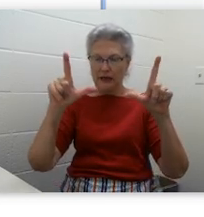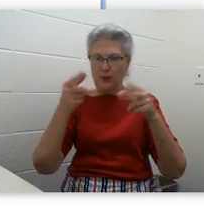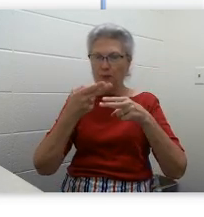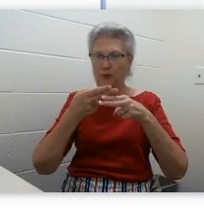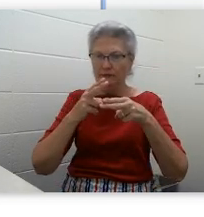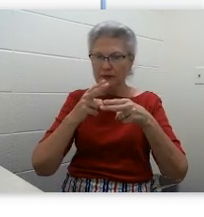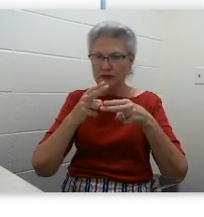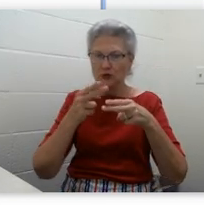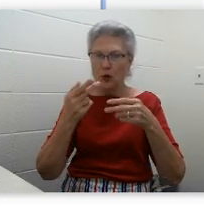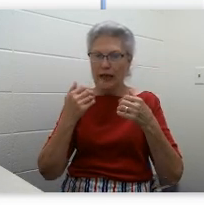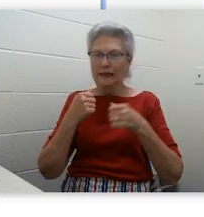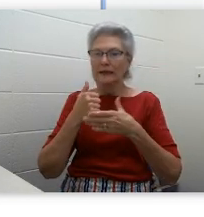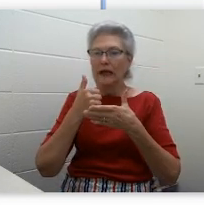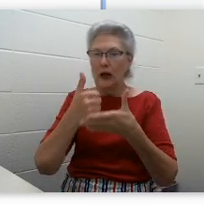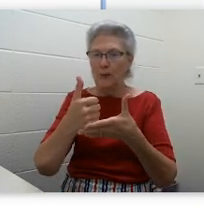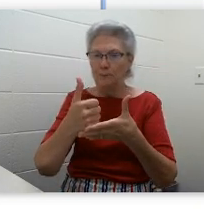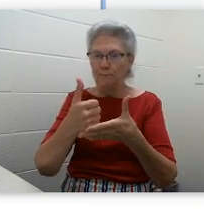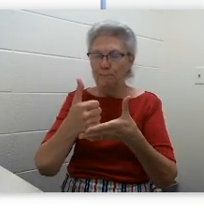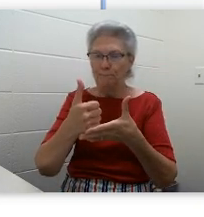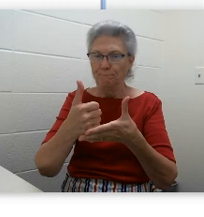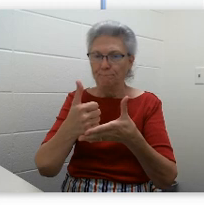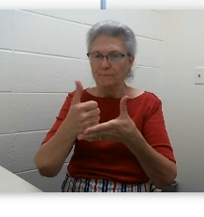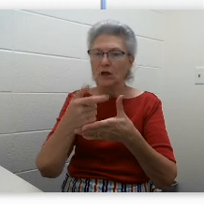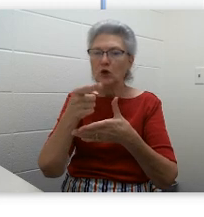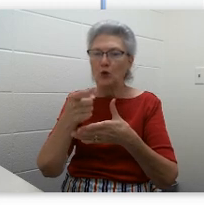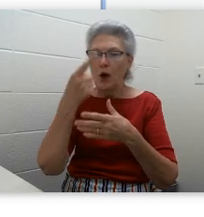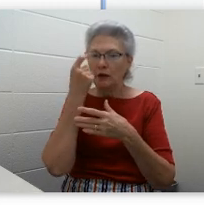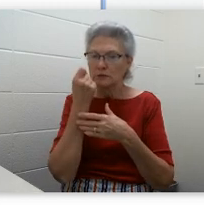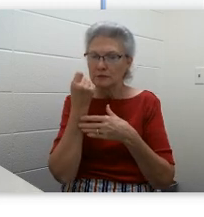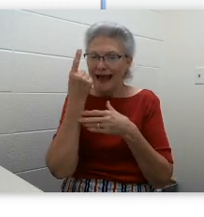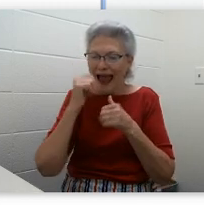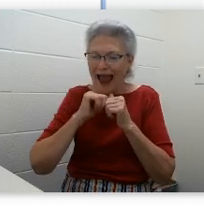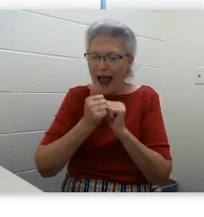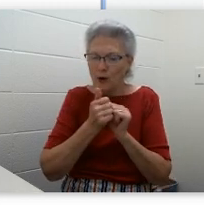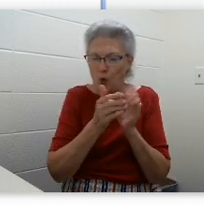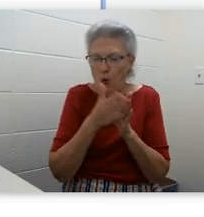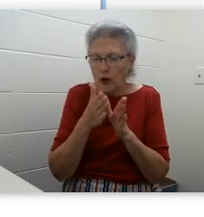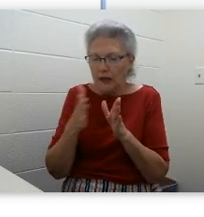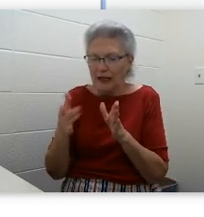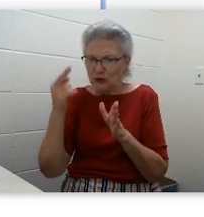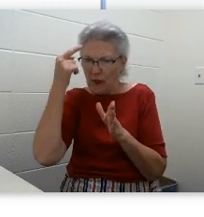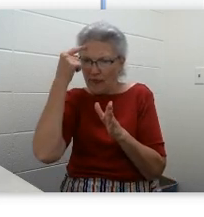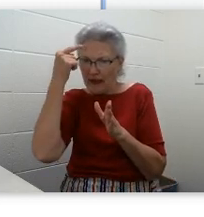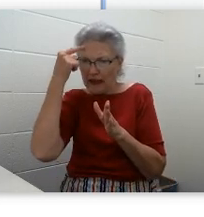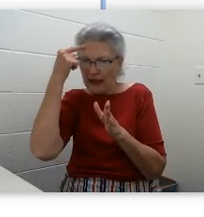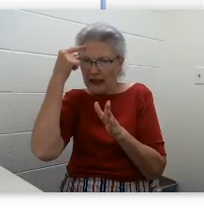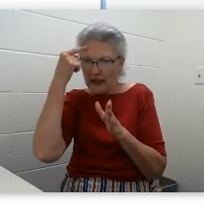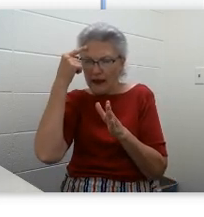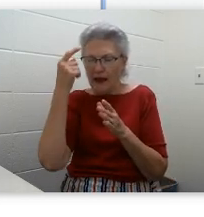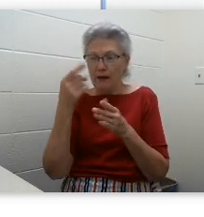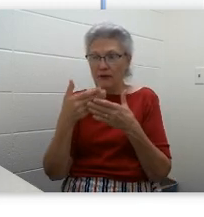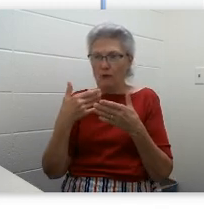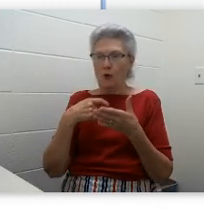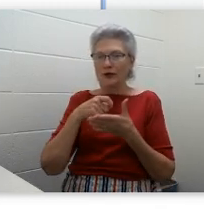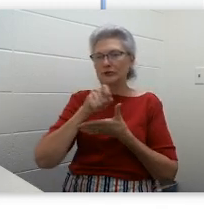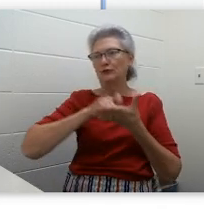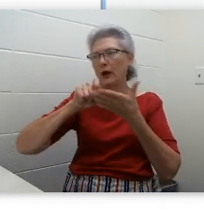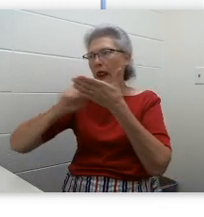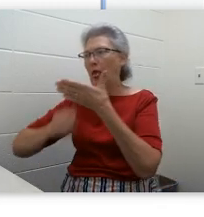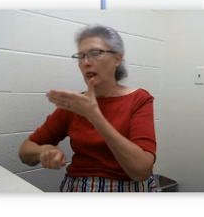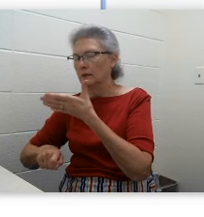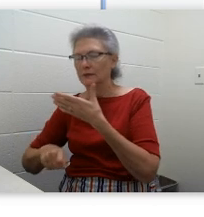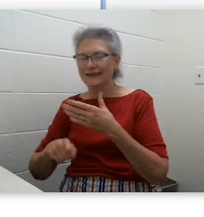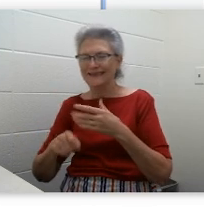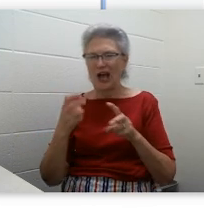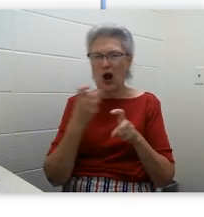just so that I can help us understand how we should organize our thinking before we just write anything, because it's a little hard